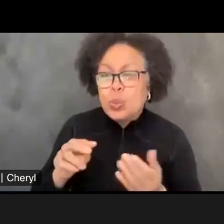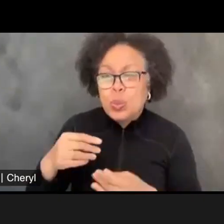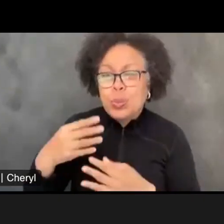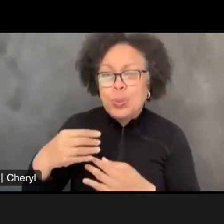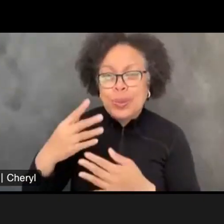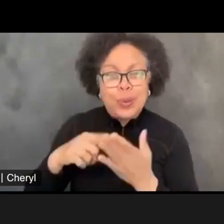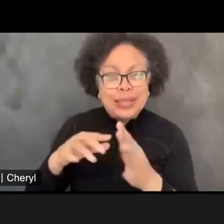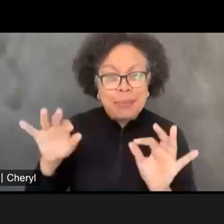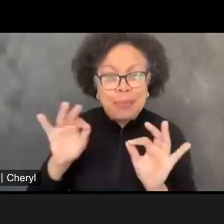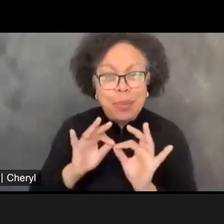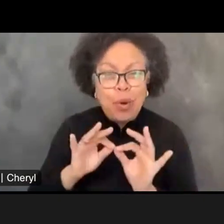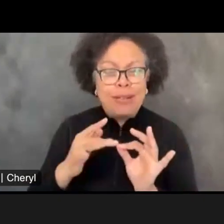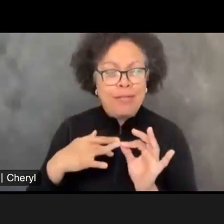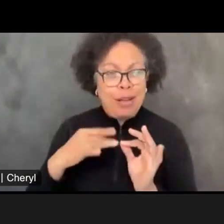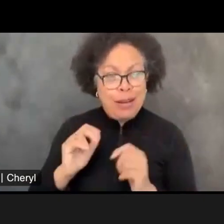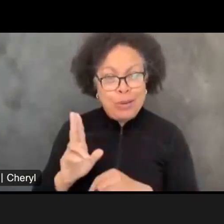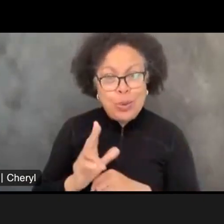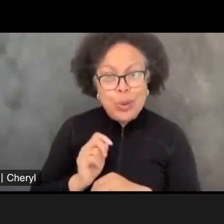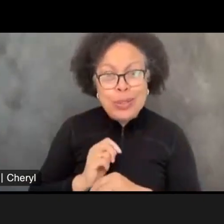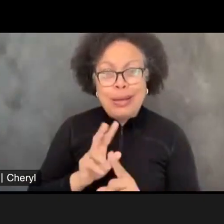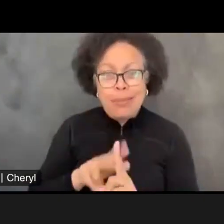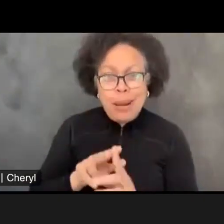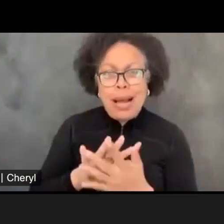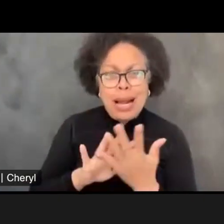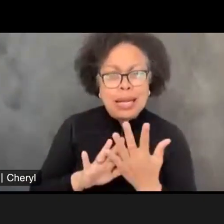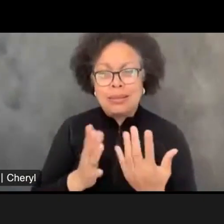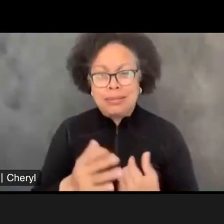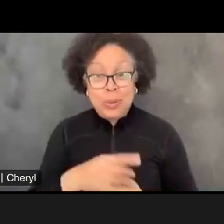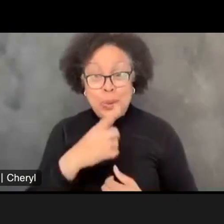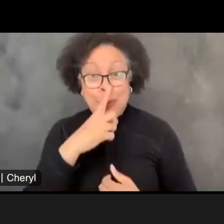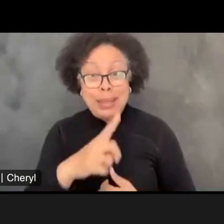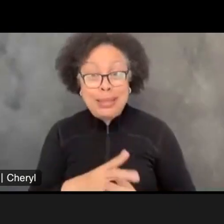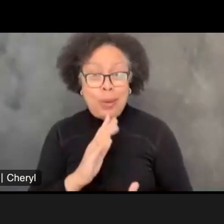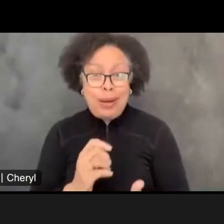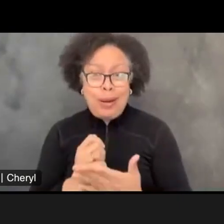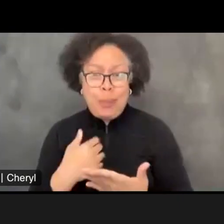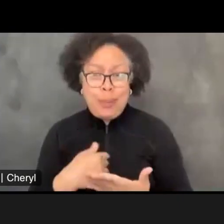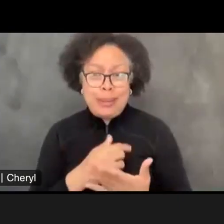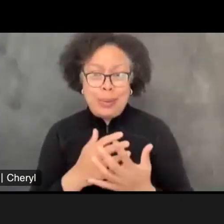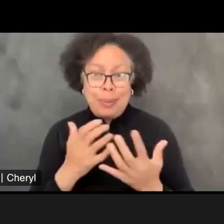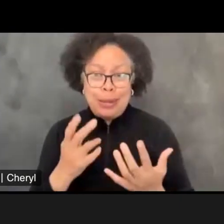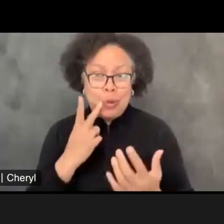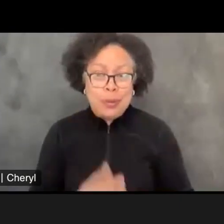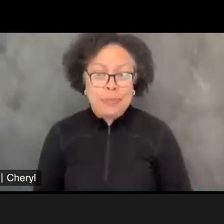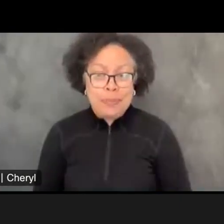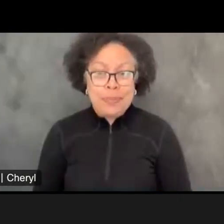or relevant in your work, if you wouldn't mind sharing. It's very helpful for us to see.